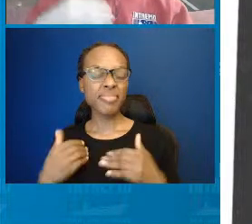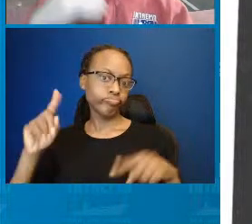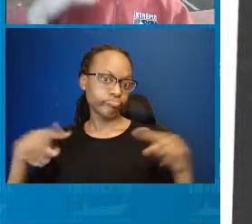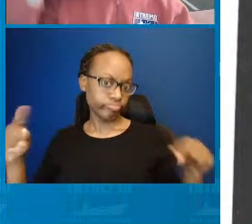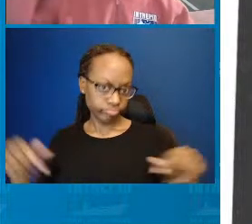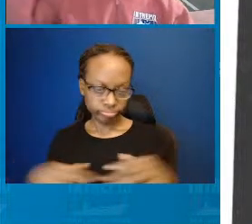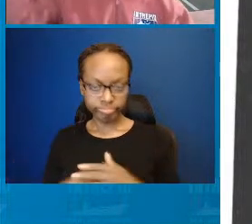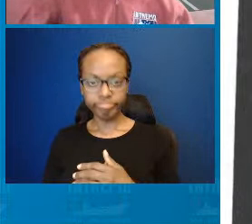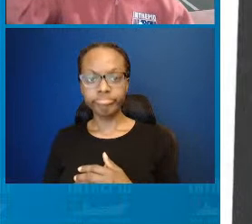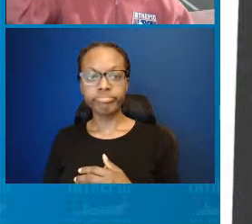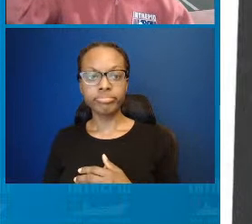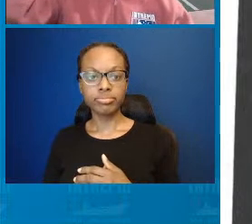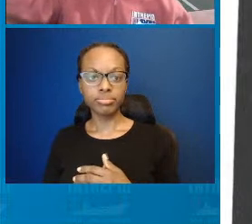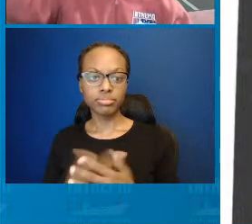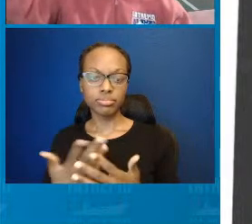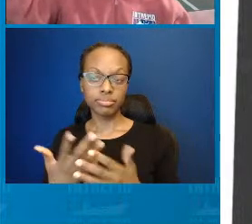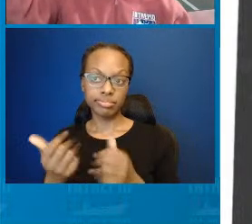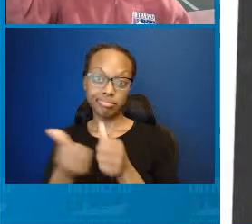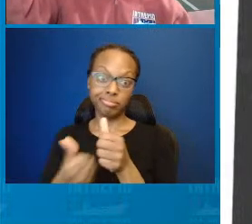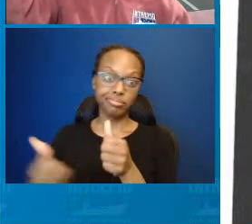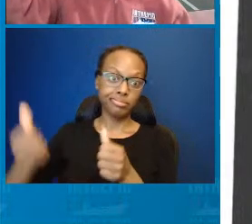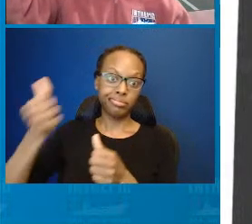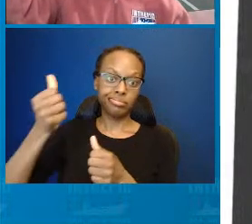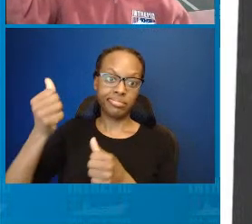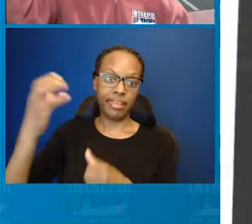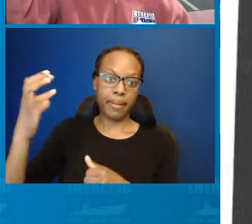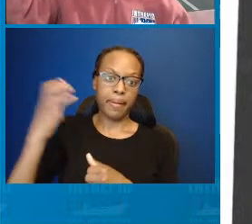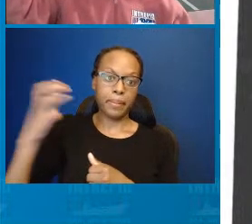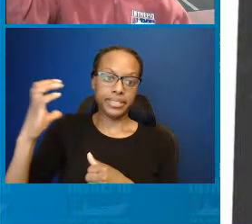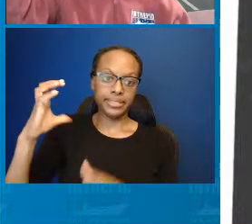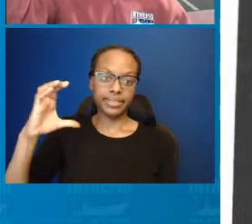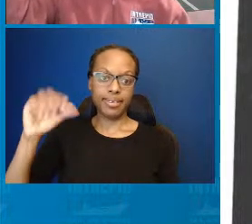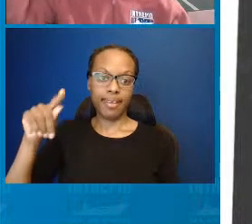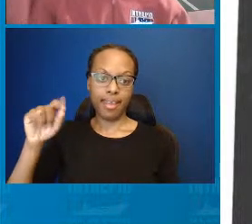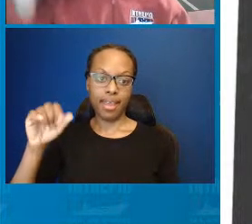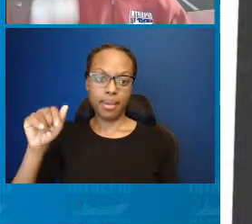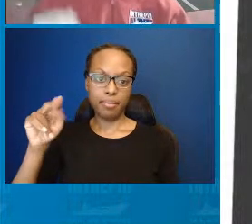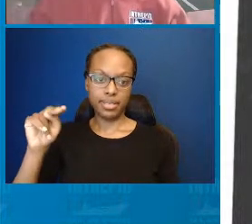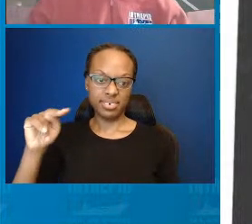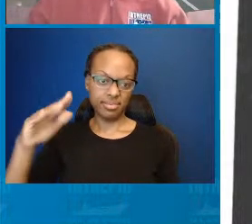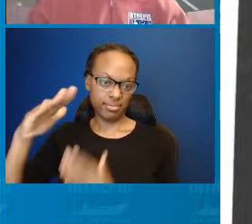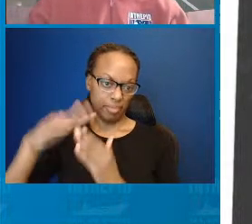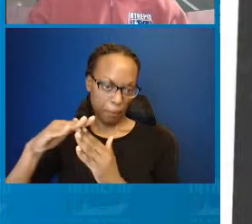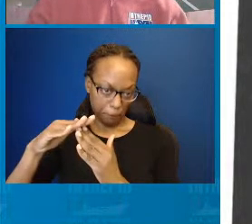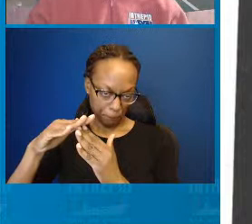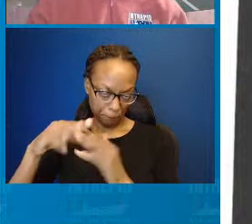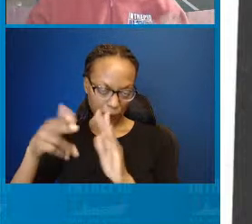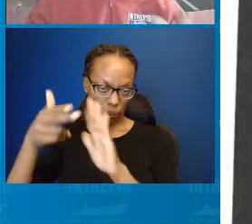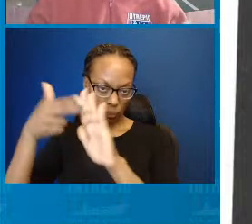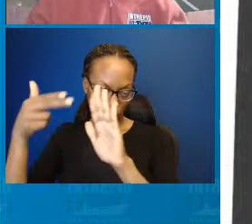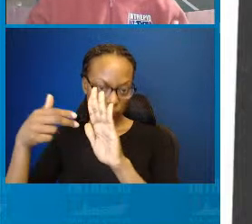would have, you obviously, your captain was the highest rank. You would have